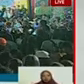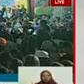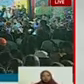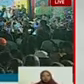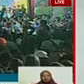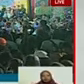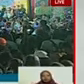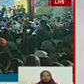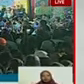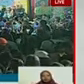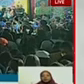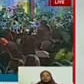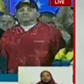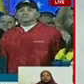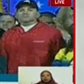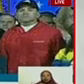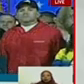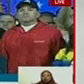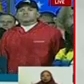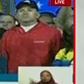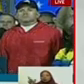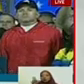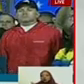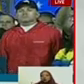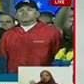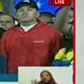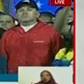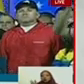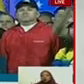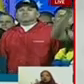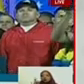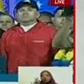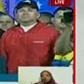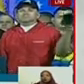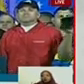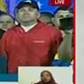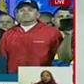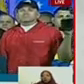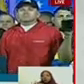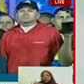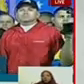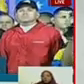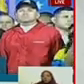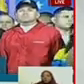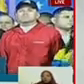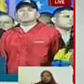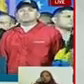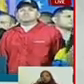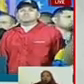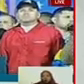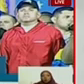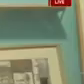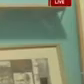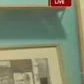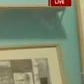stand by their leadership and fight for a unified anti-imperialist South America.